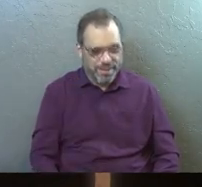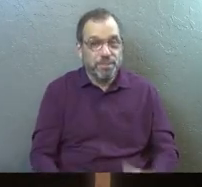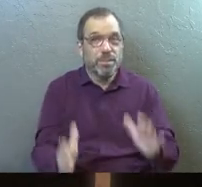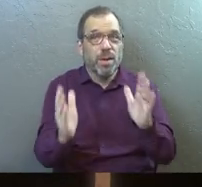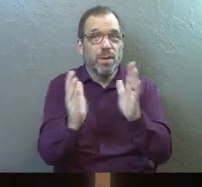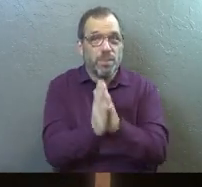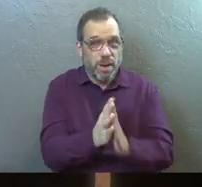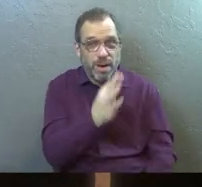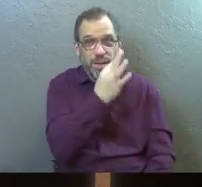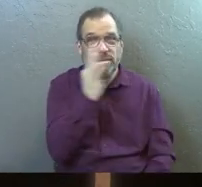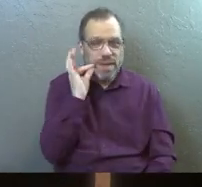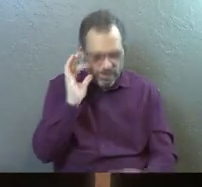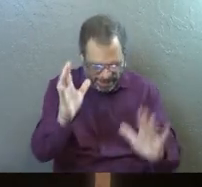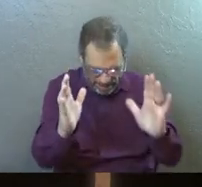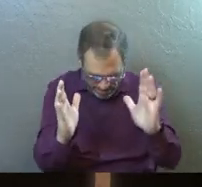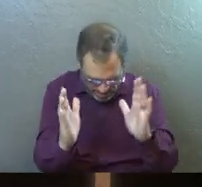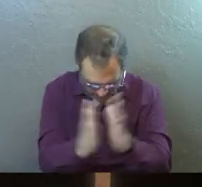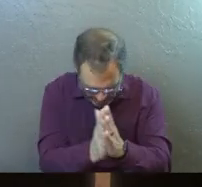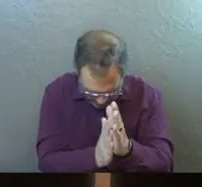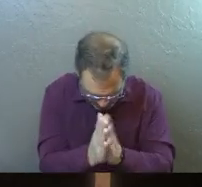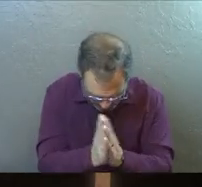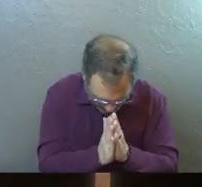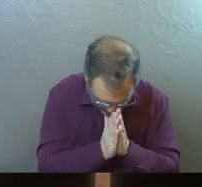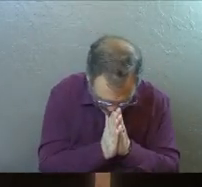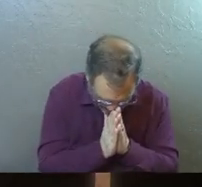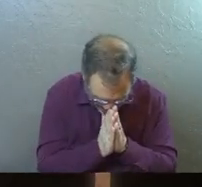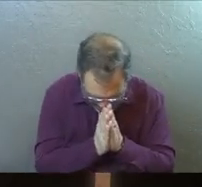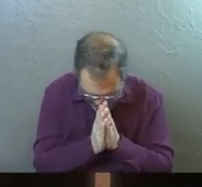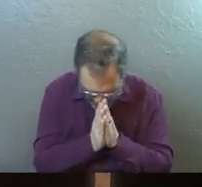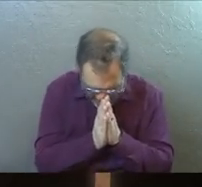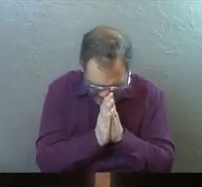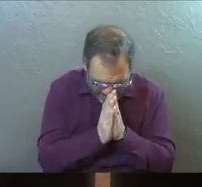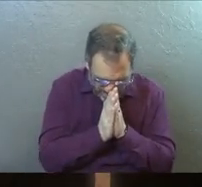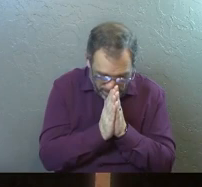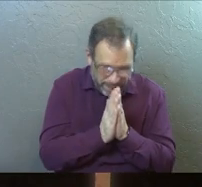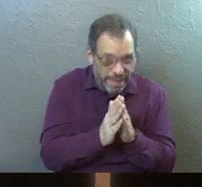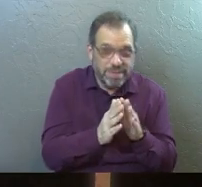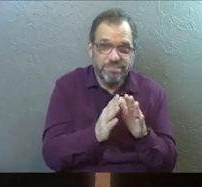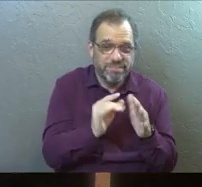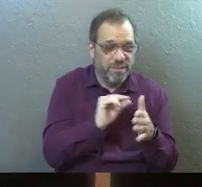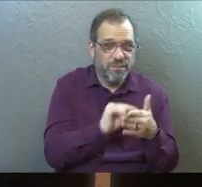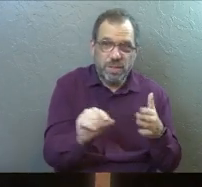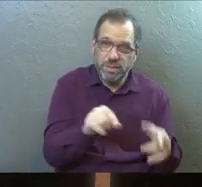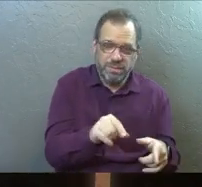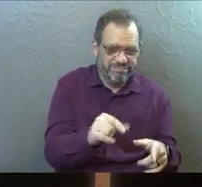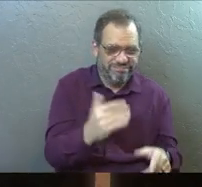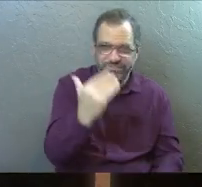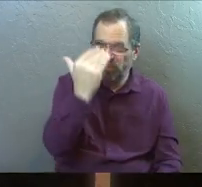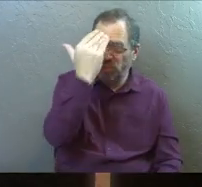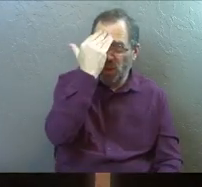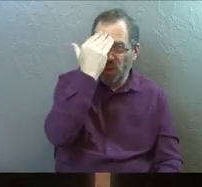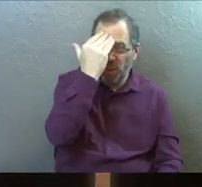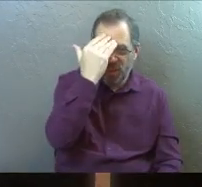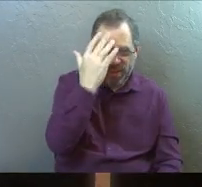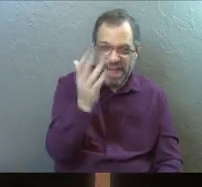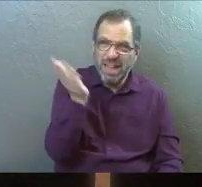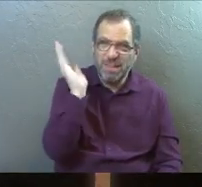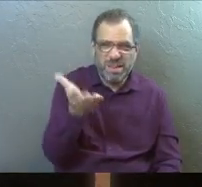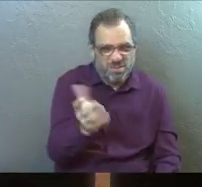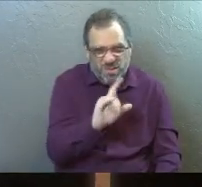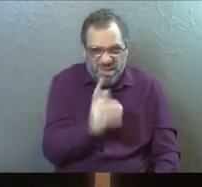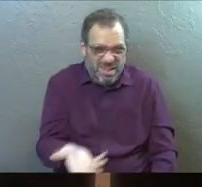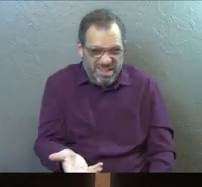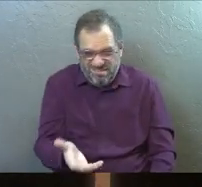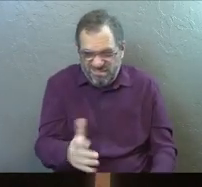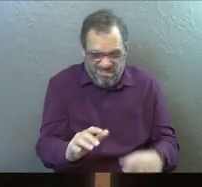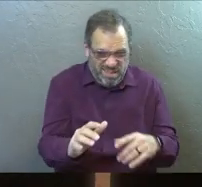Prayer and fasting. So let's talk about prayer first. Take you to a very simple verse. And the rest of this message is really,